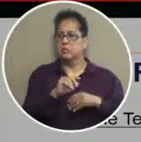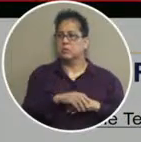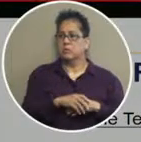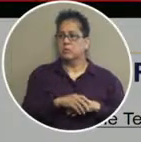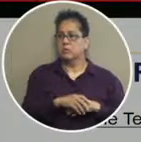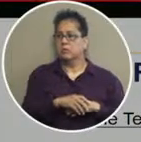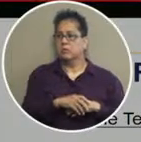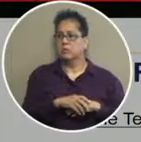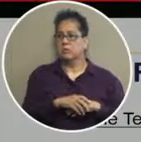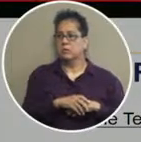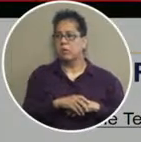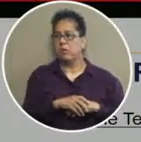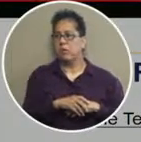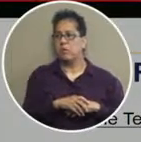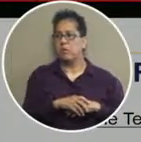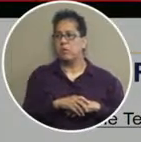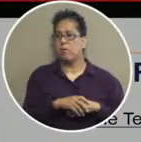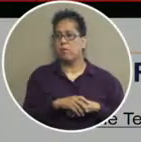please.